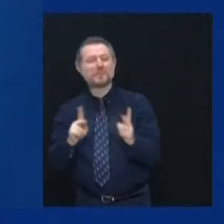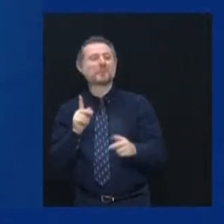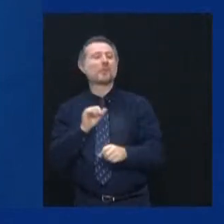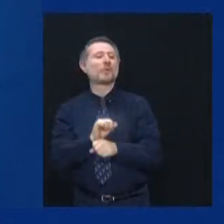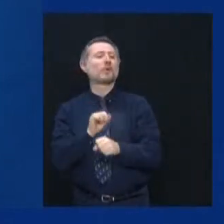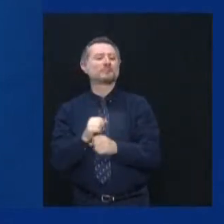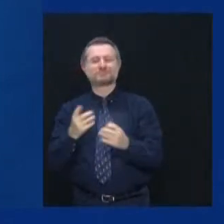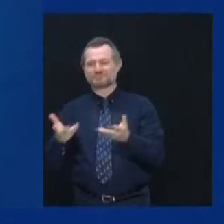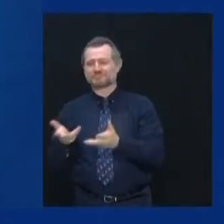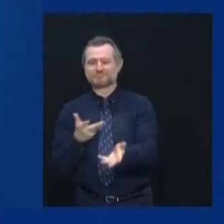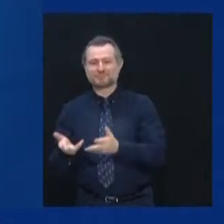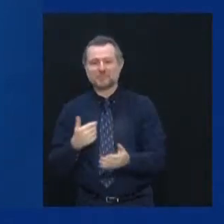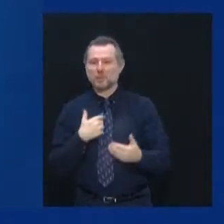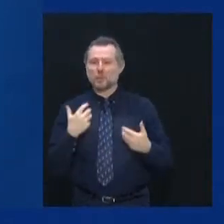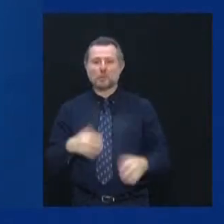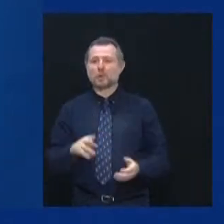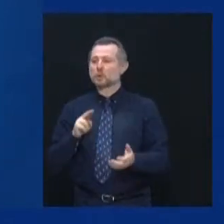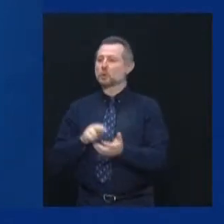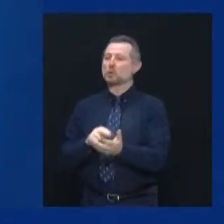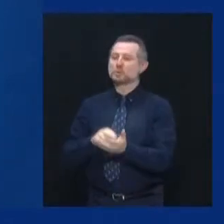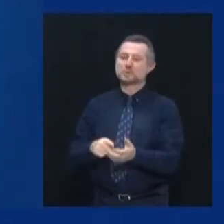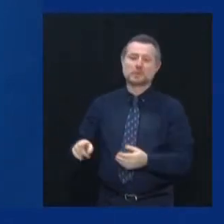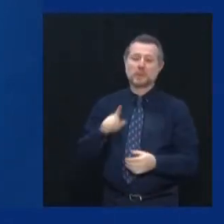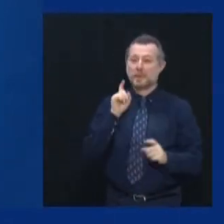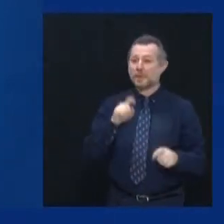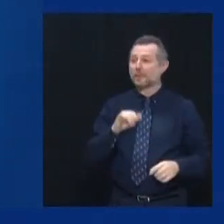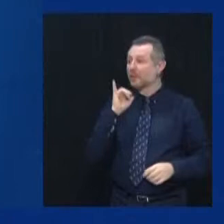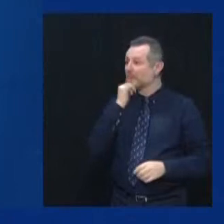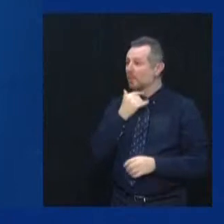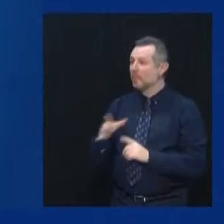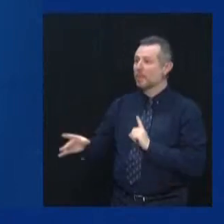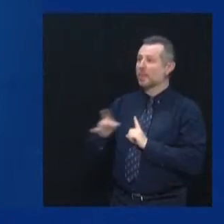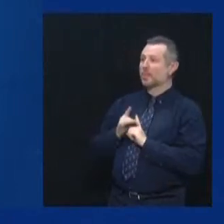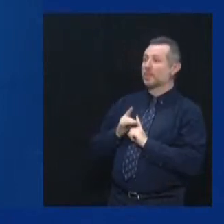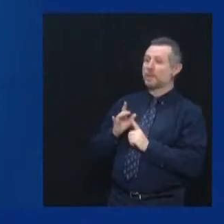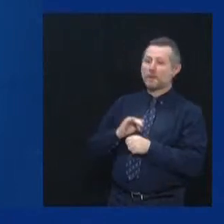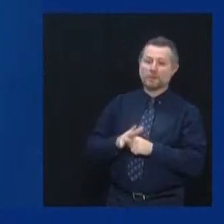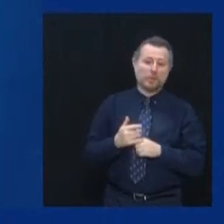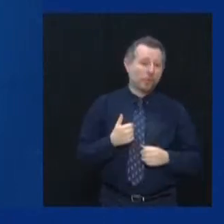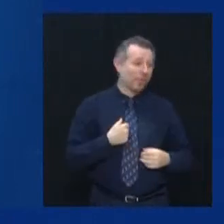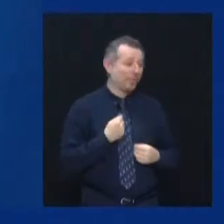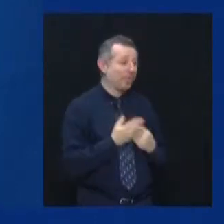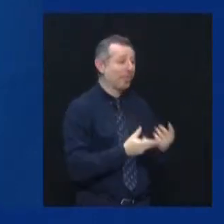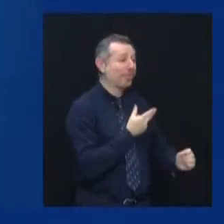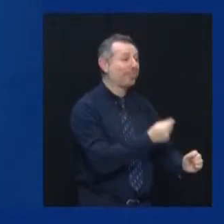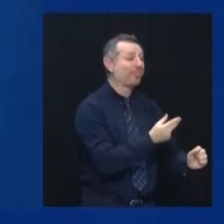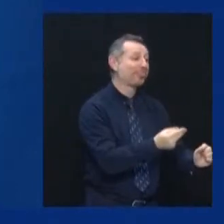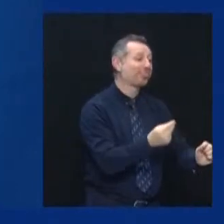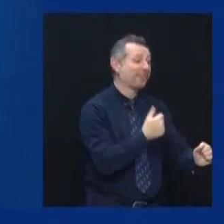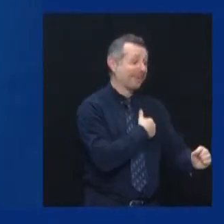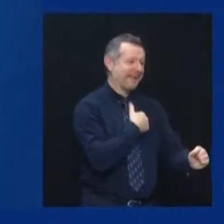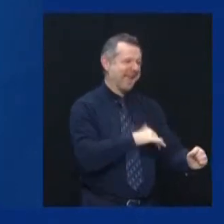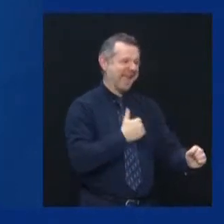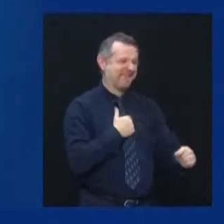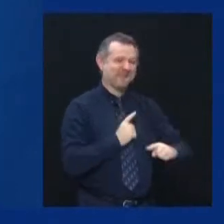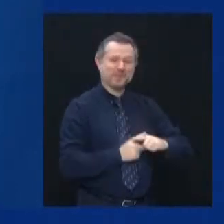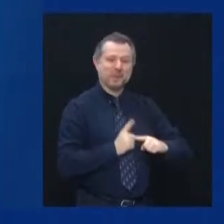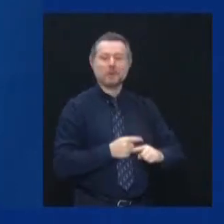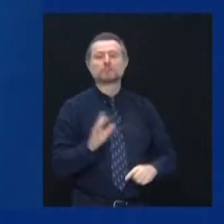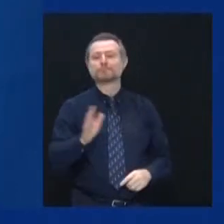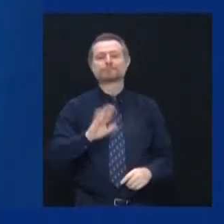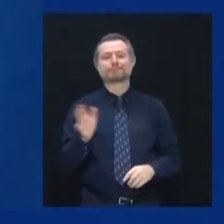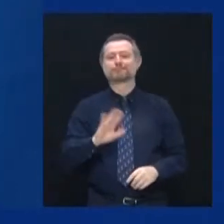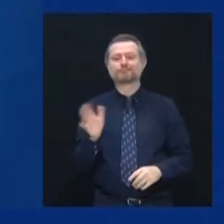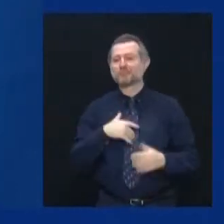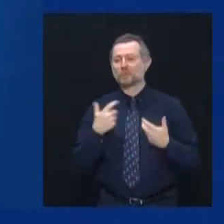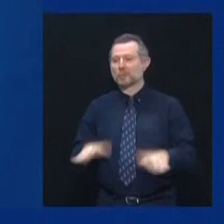a nurse who is COVID positive treating 100 patients a day. Healthcare